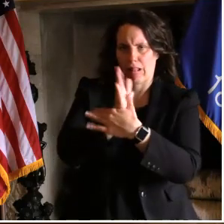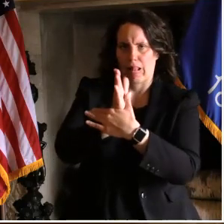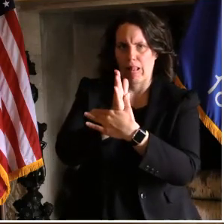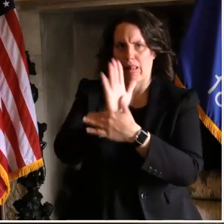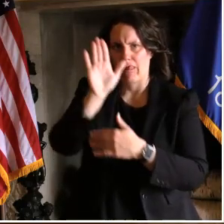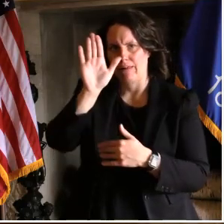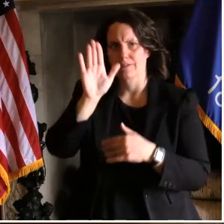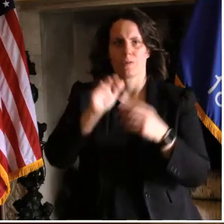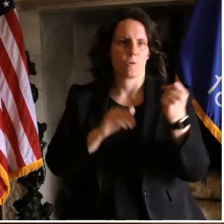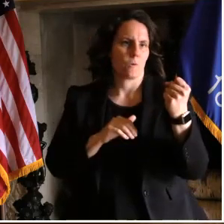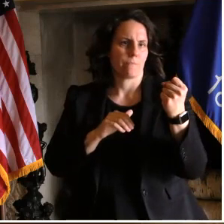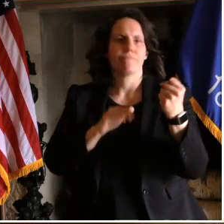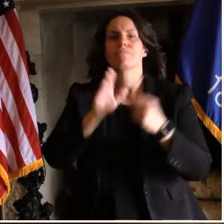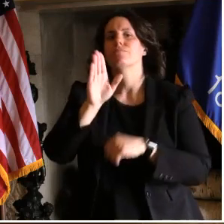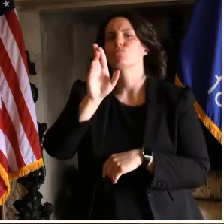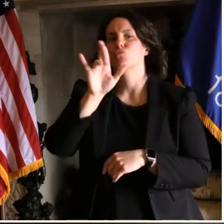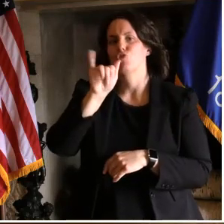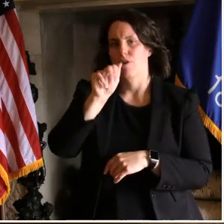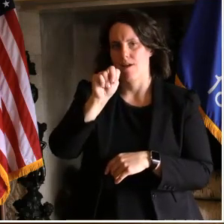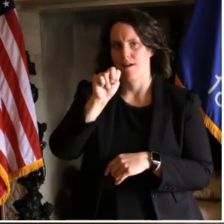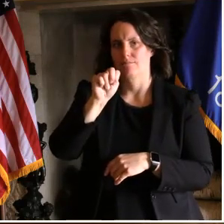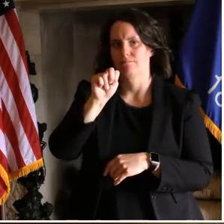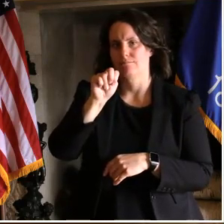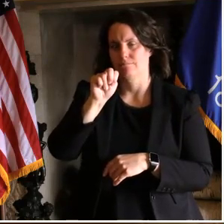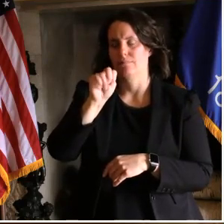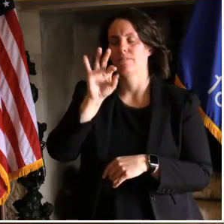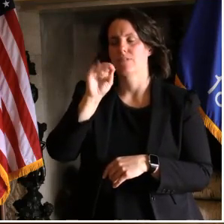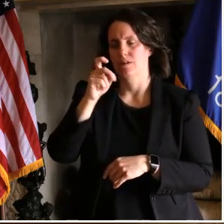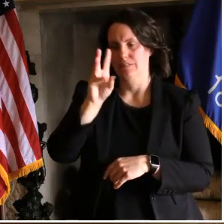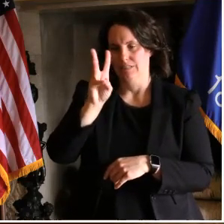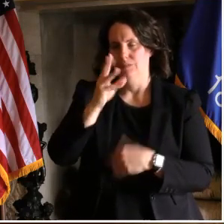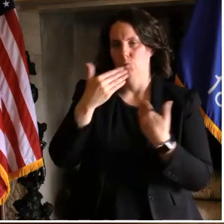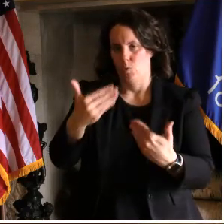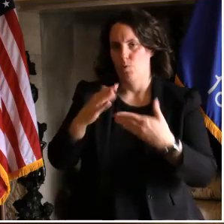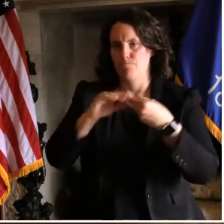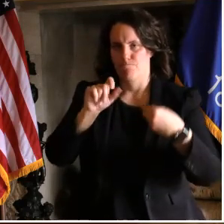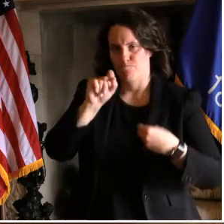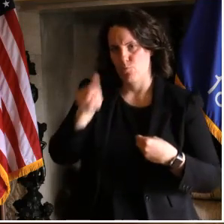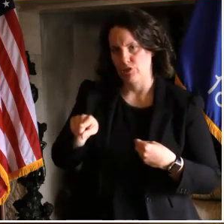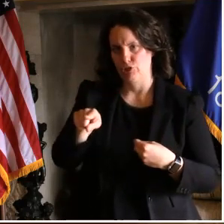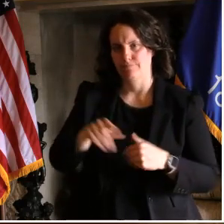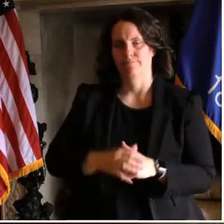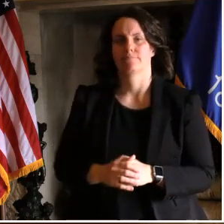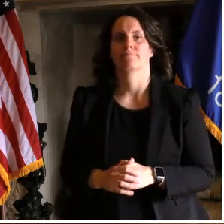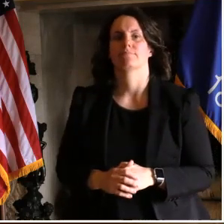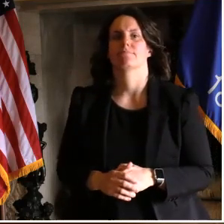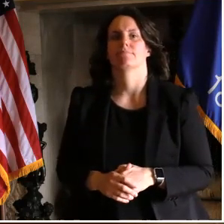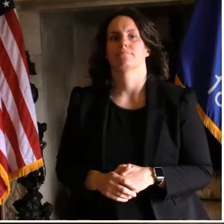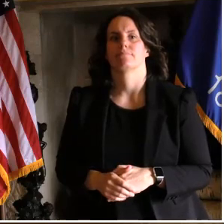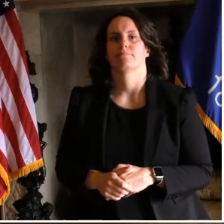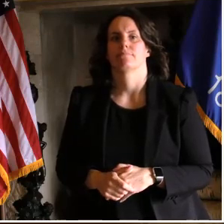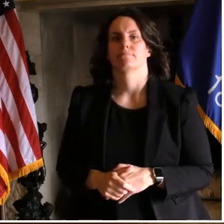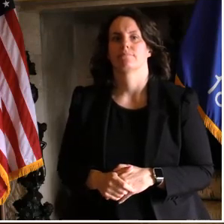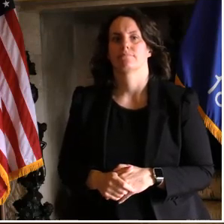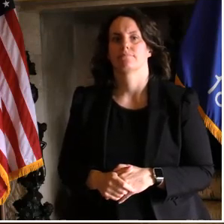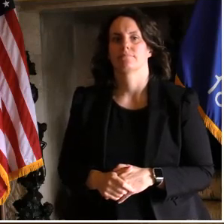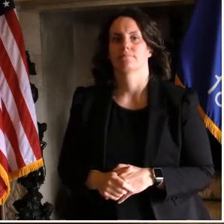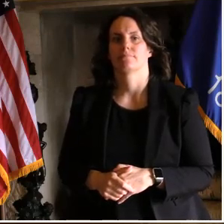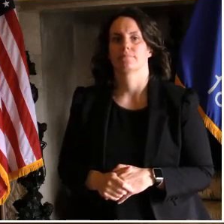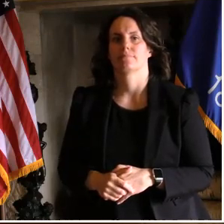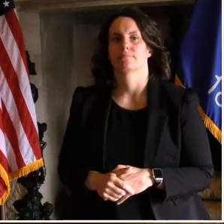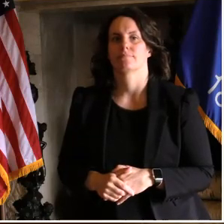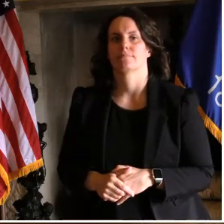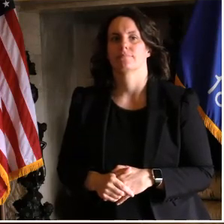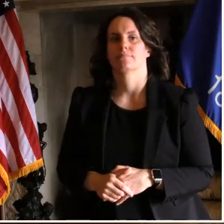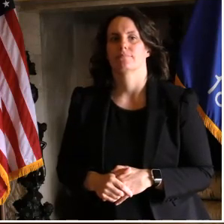Brian Polson, and then we'll come back to you. Brian, go ahead, please. Okay. Yeah, so obviously things are